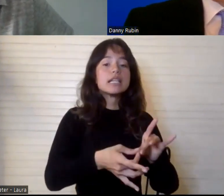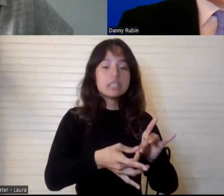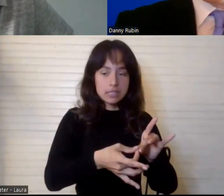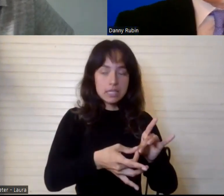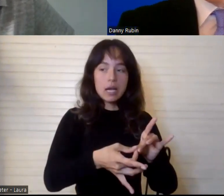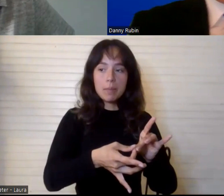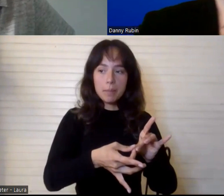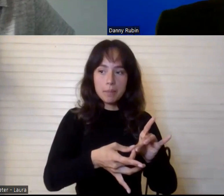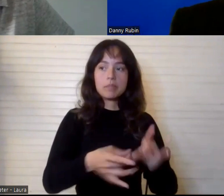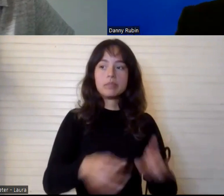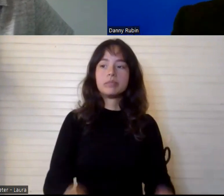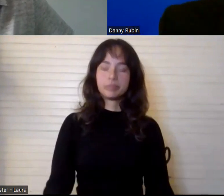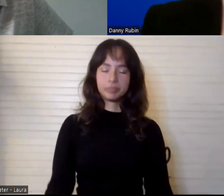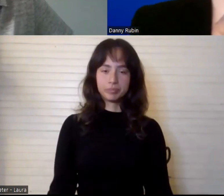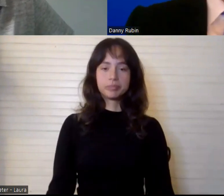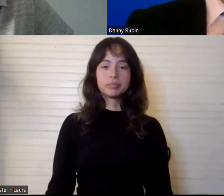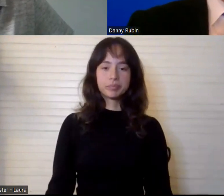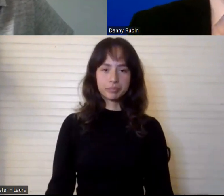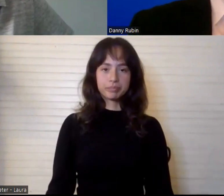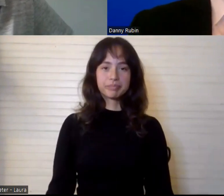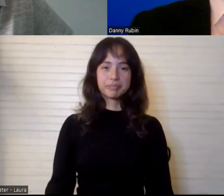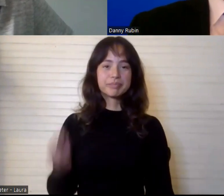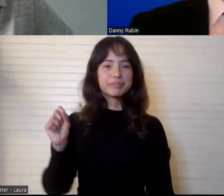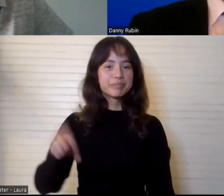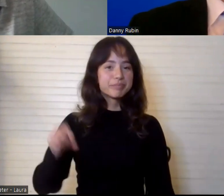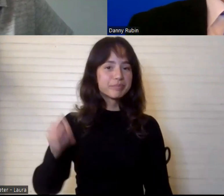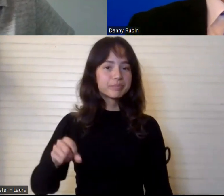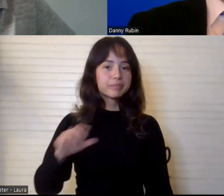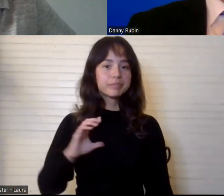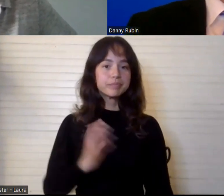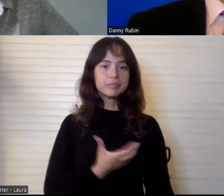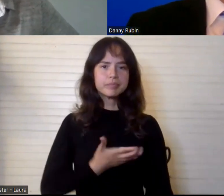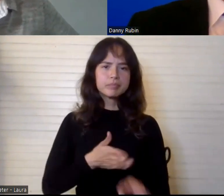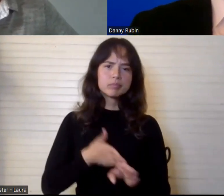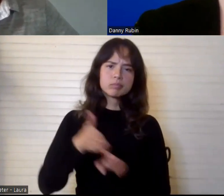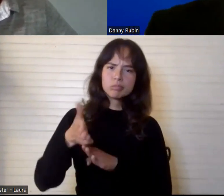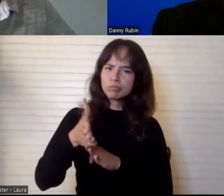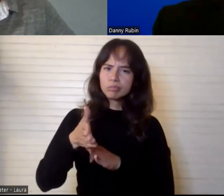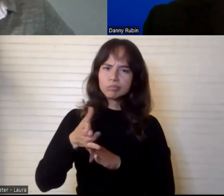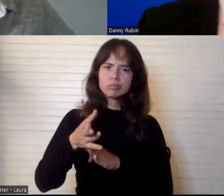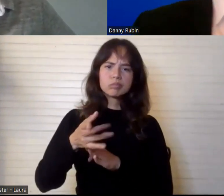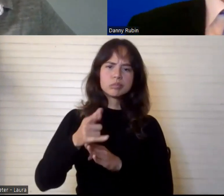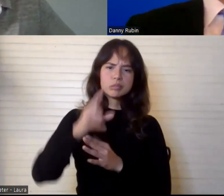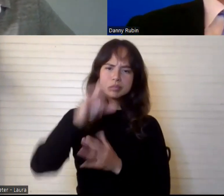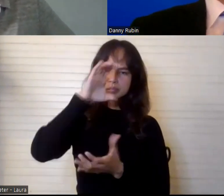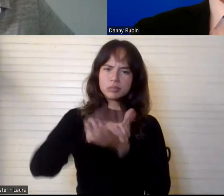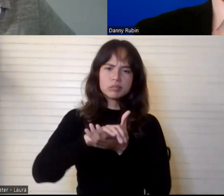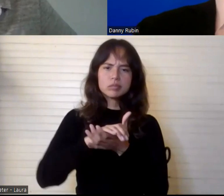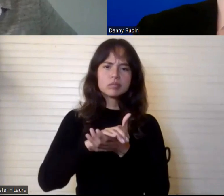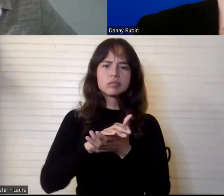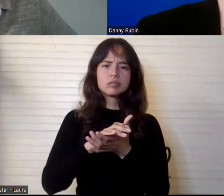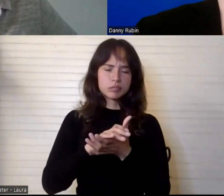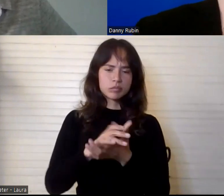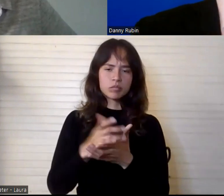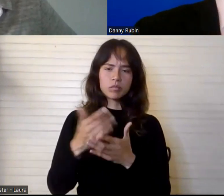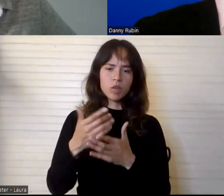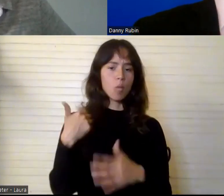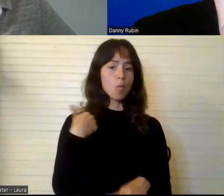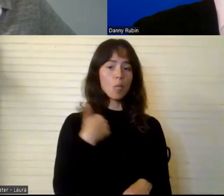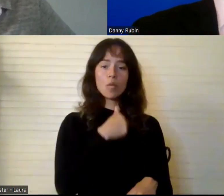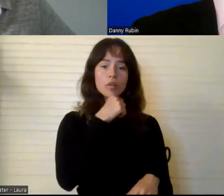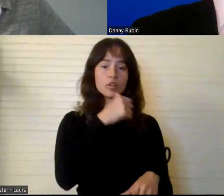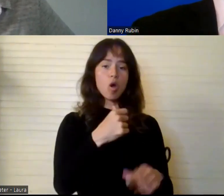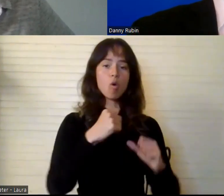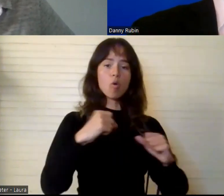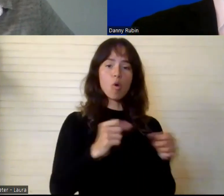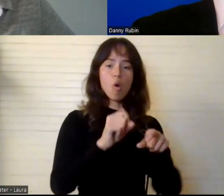of the business that we have, we don't cold call. We don't send out email blasts. We do a lot of networking. So we shake a lot